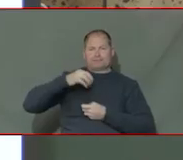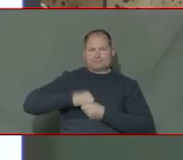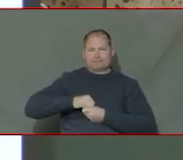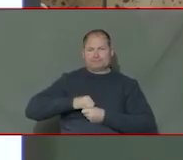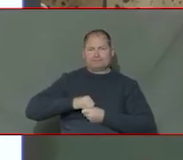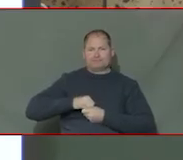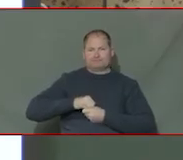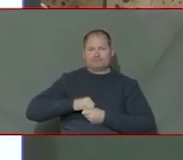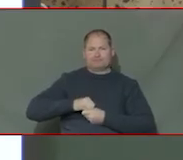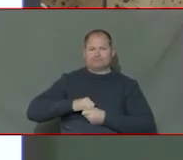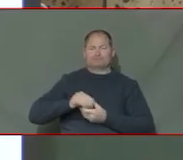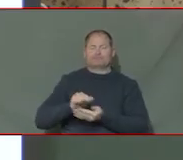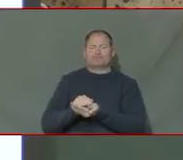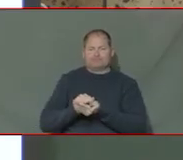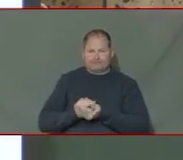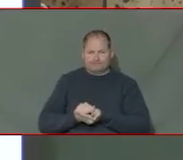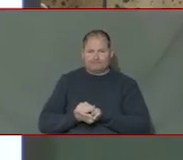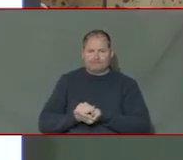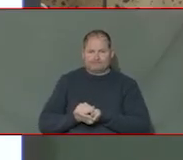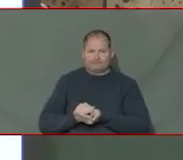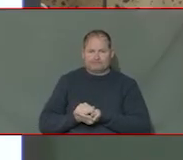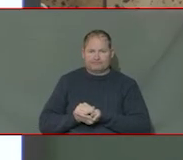the glucose as